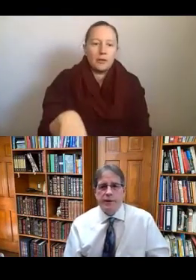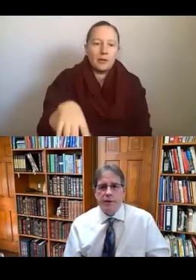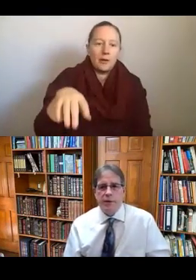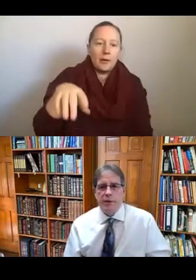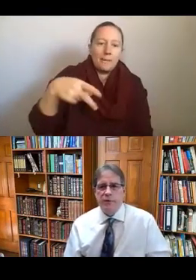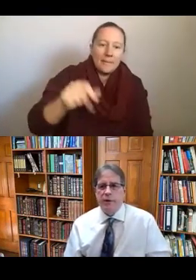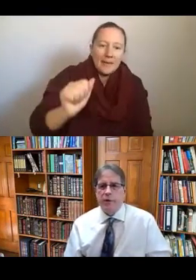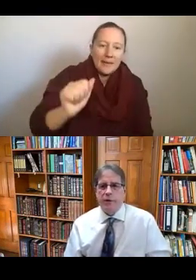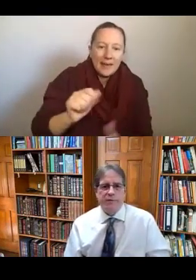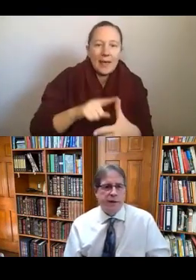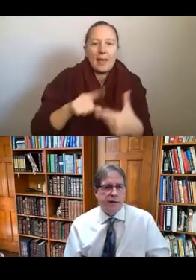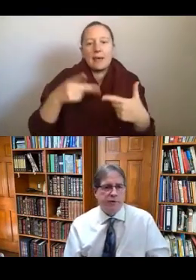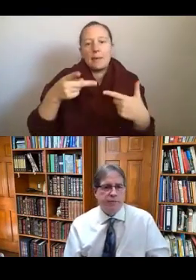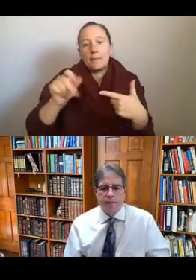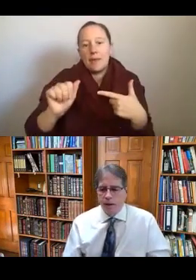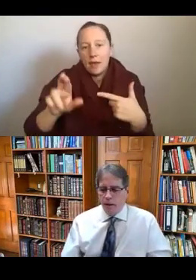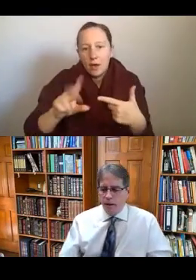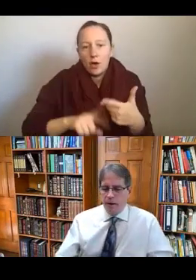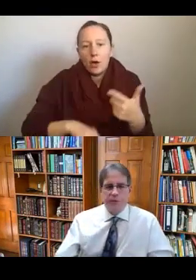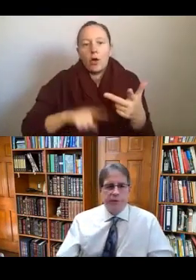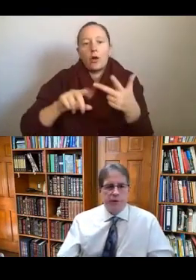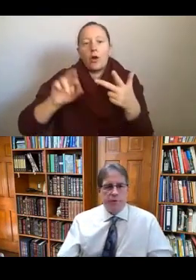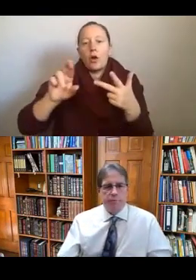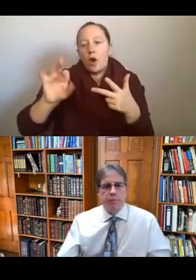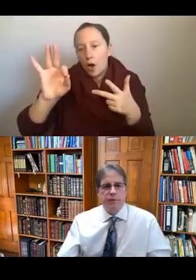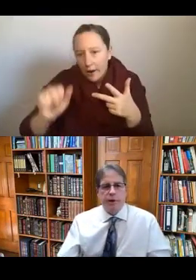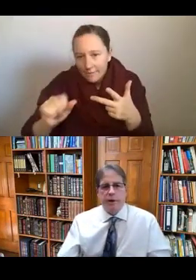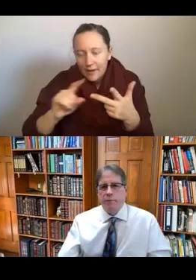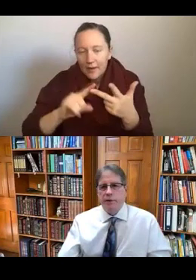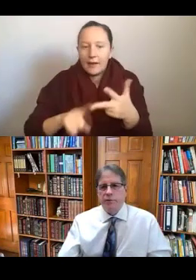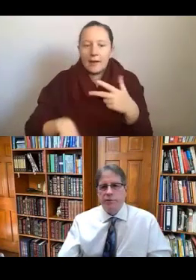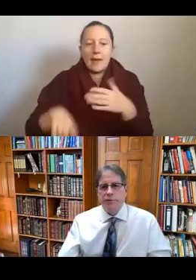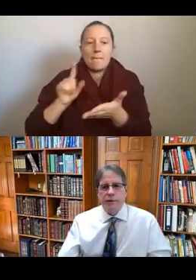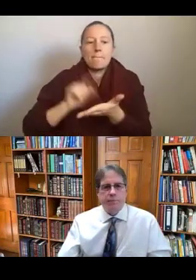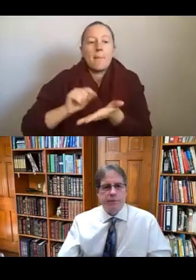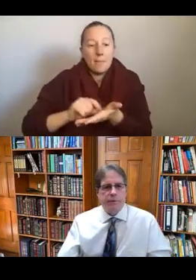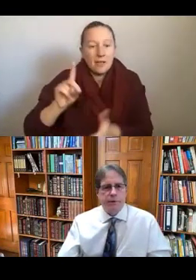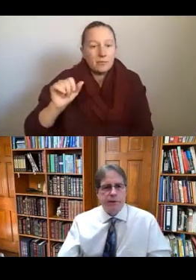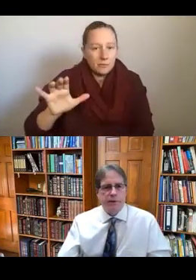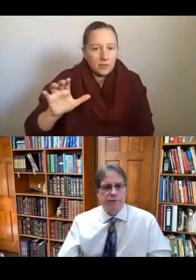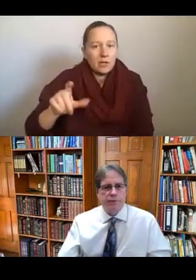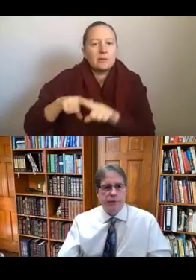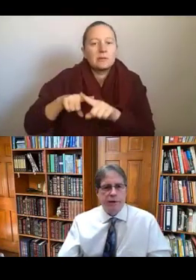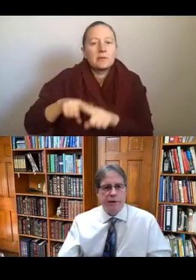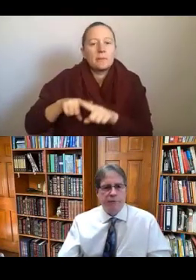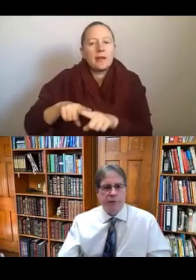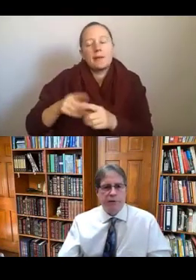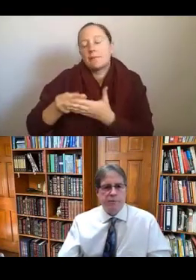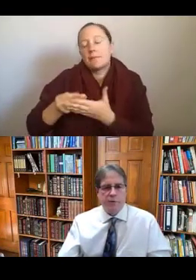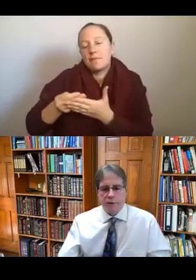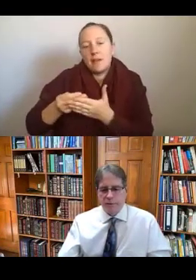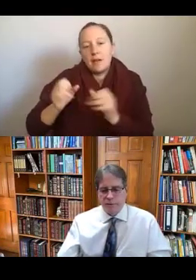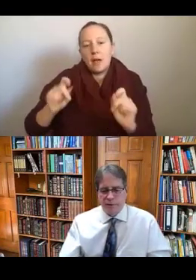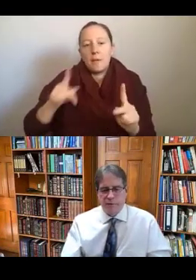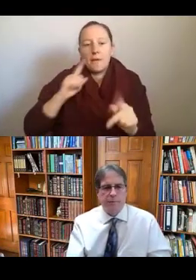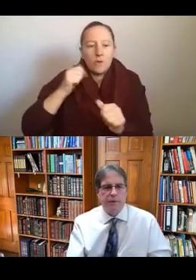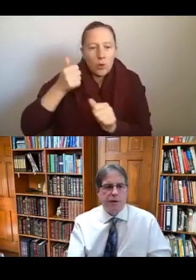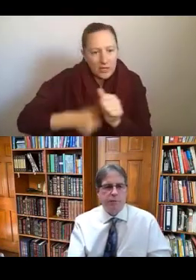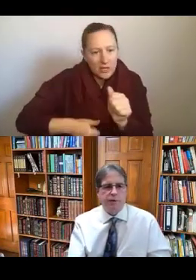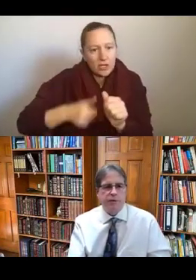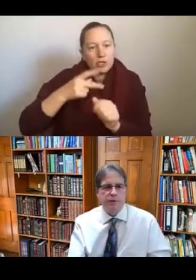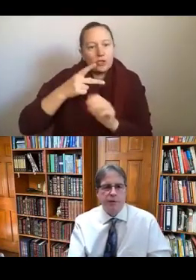and PARs and RFAs. And there are published documents. The funding opportunities for every one of these programs